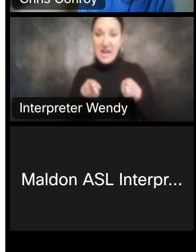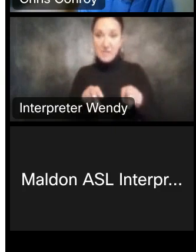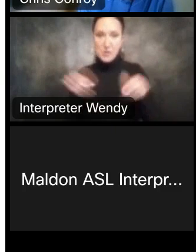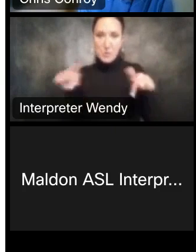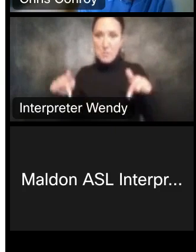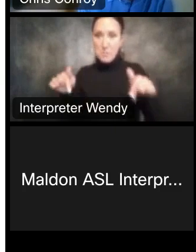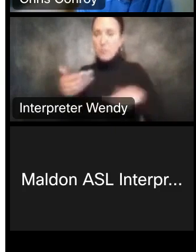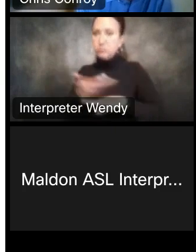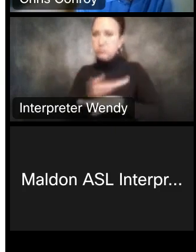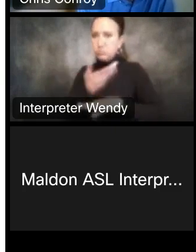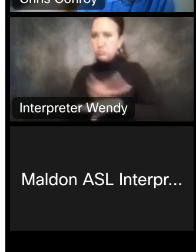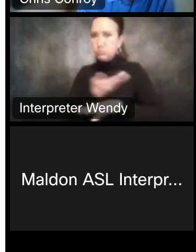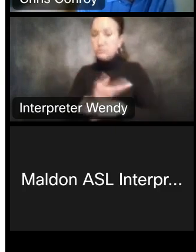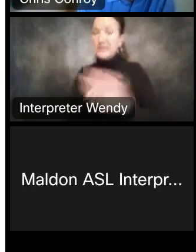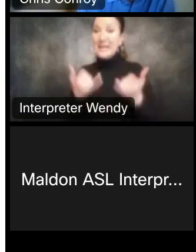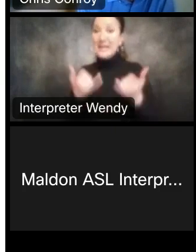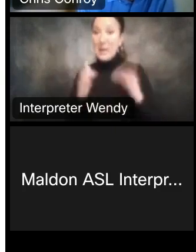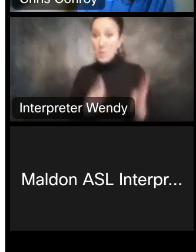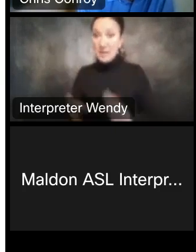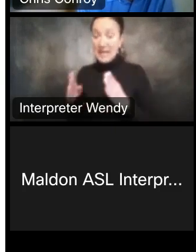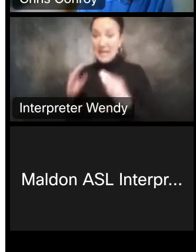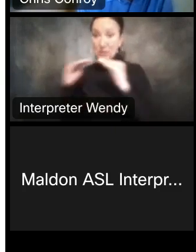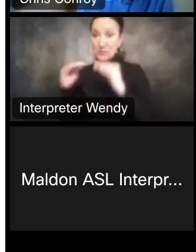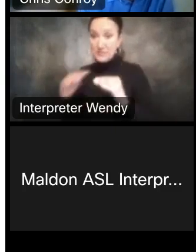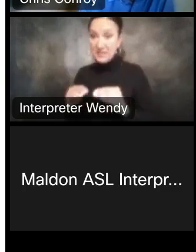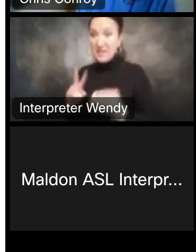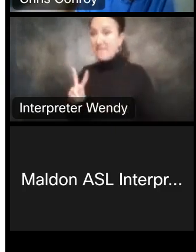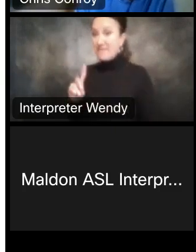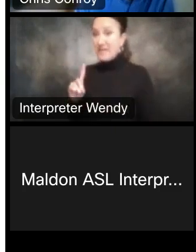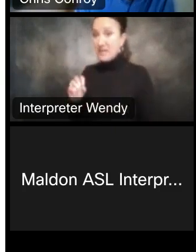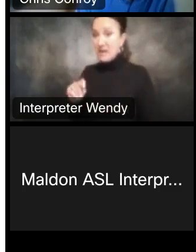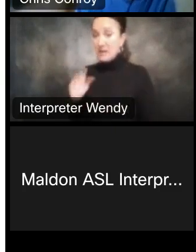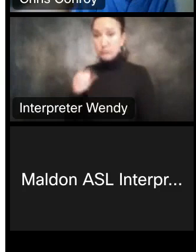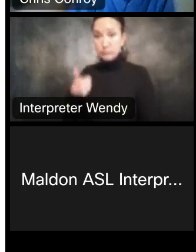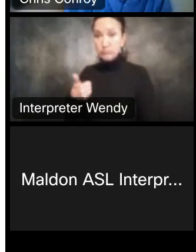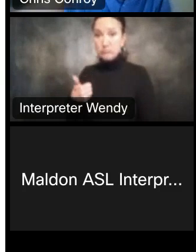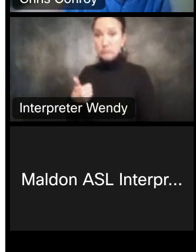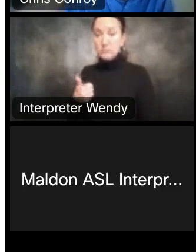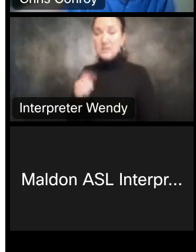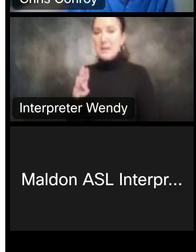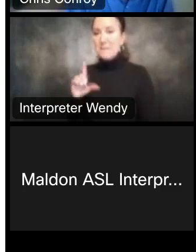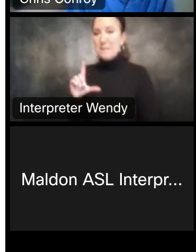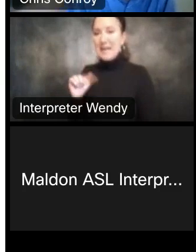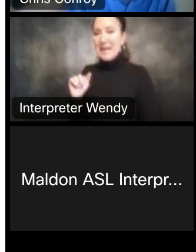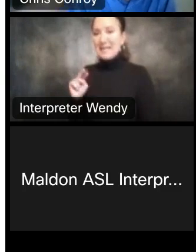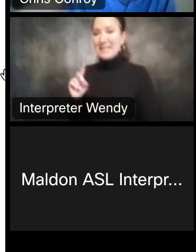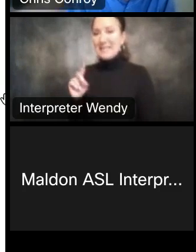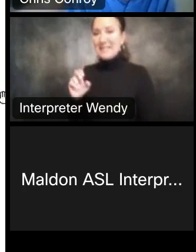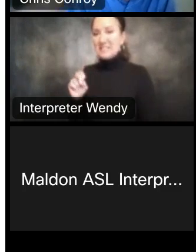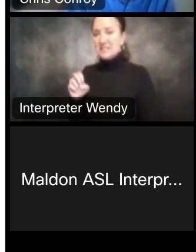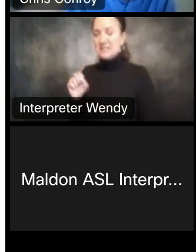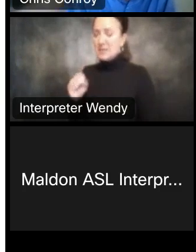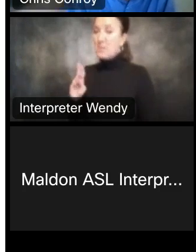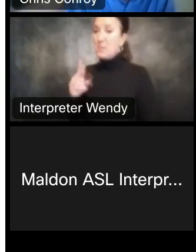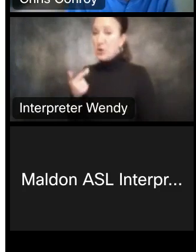upcoming projects that are in the planning phases already within DDOT on Mount Olivet and Bladensburg Road. And what